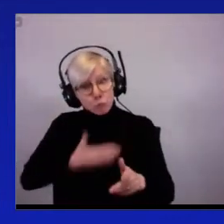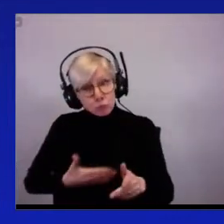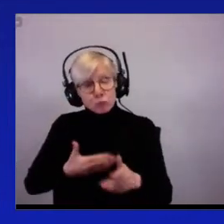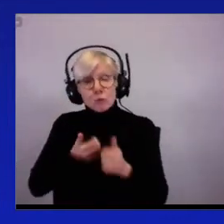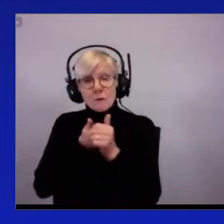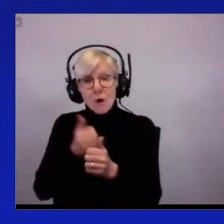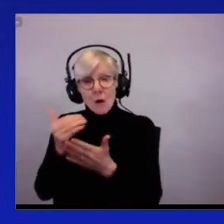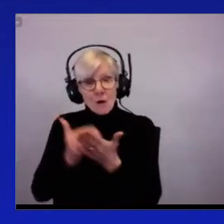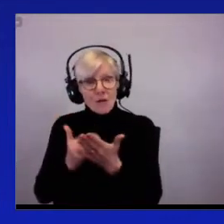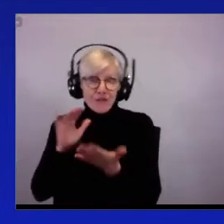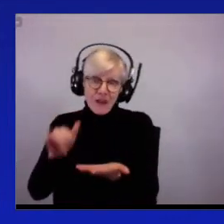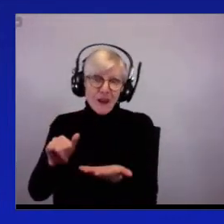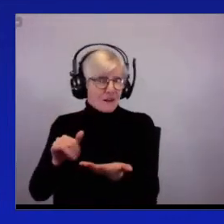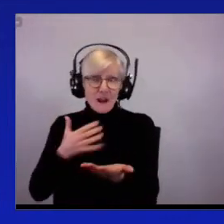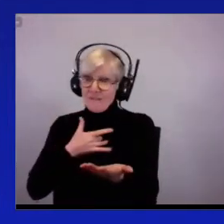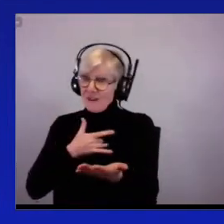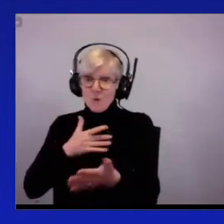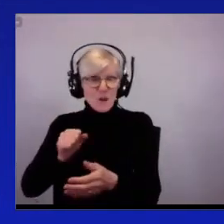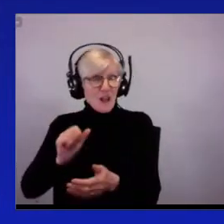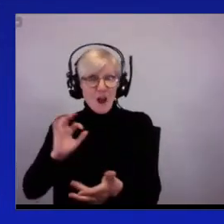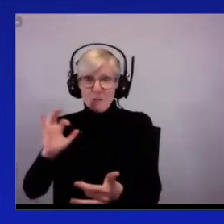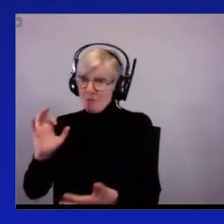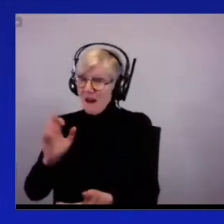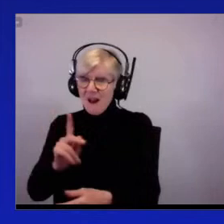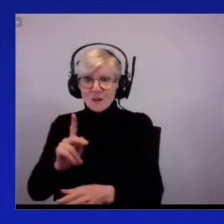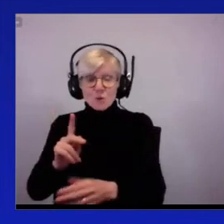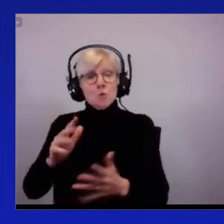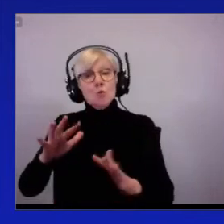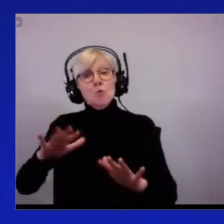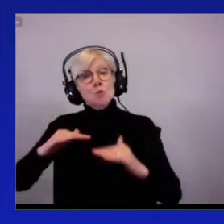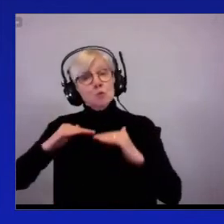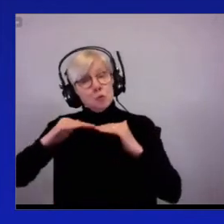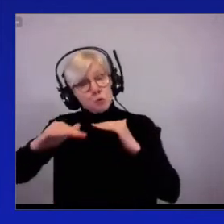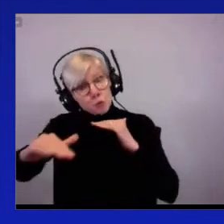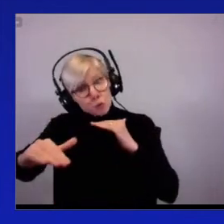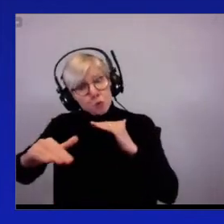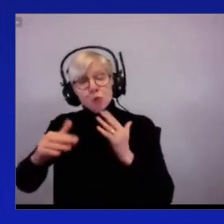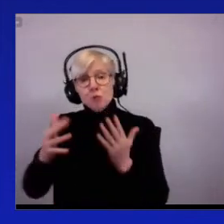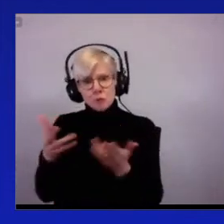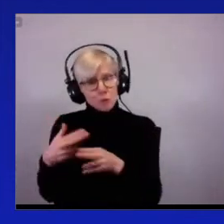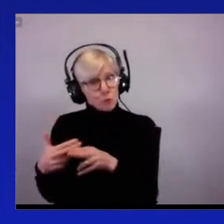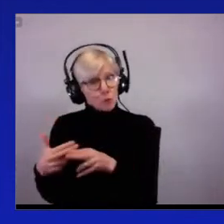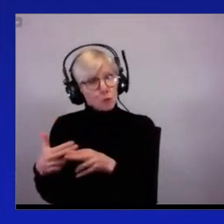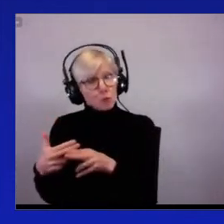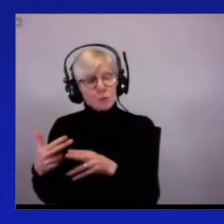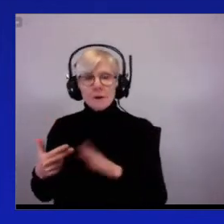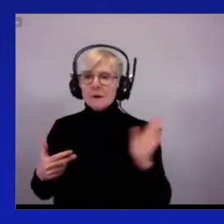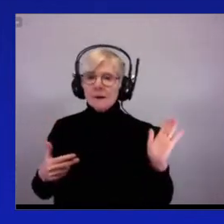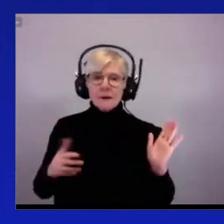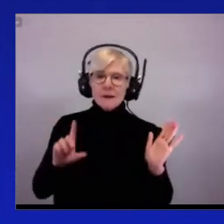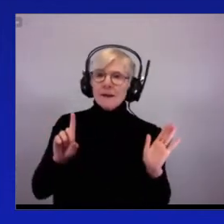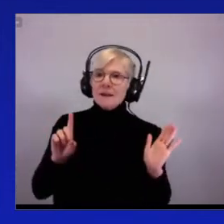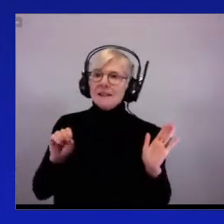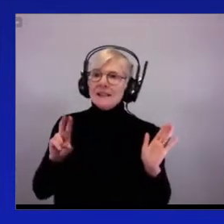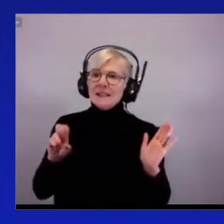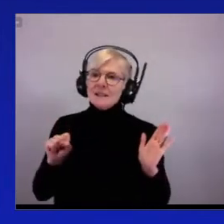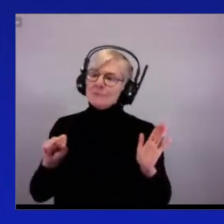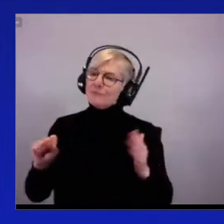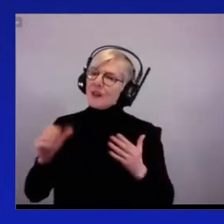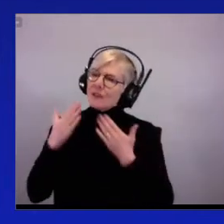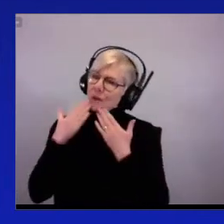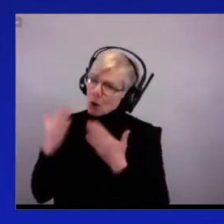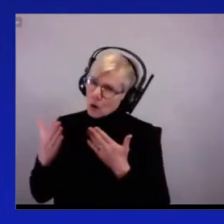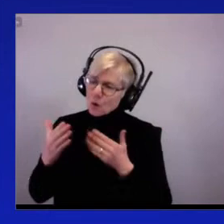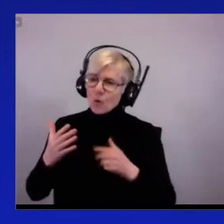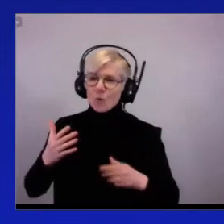we'll be sooner. Okay, thank you for that. Because I think we all need to know that we're getting there. Like, we're moving in the direction, like all